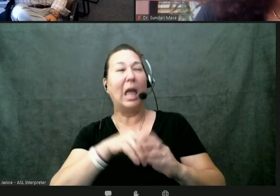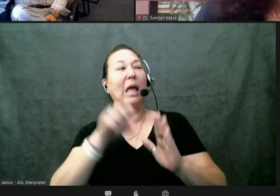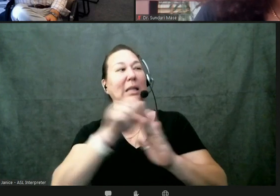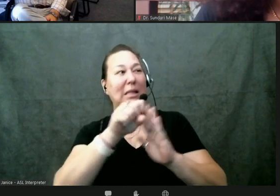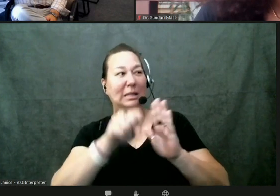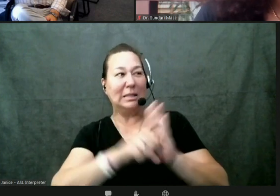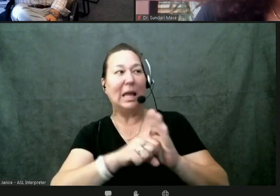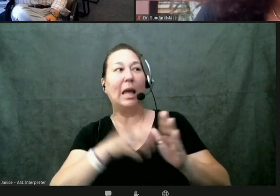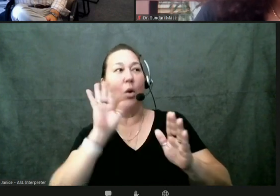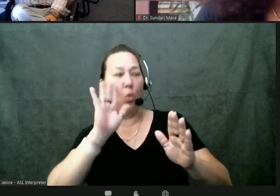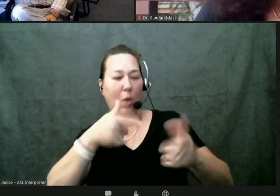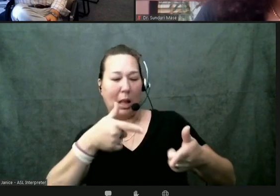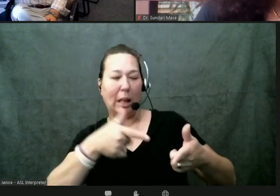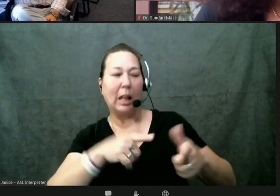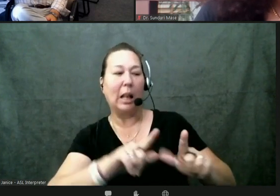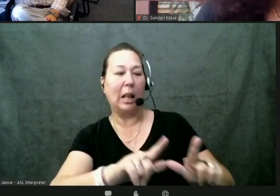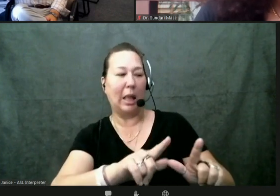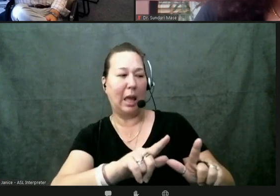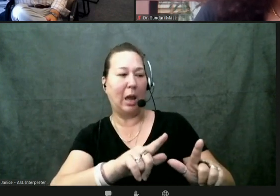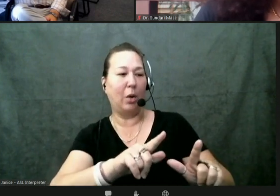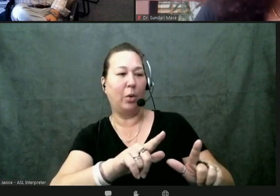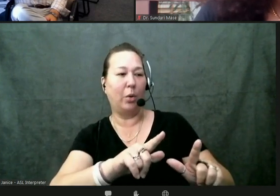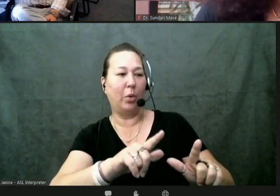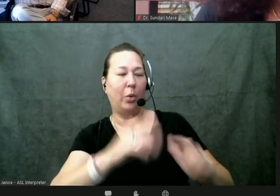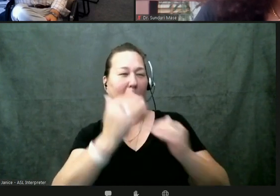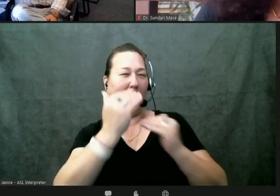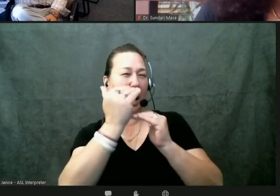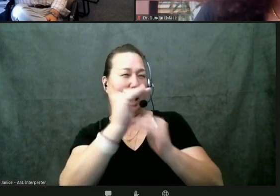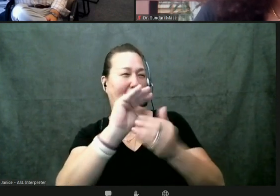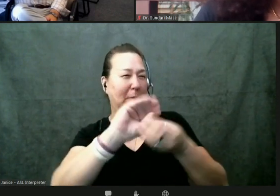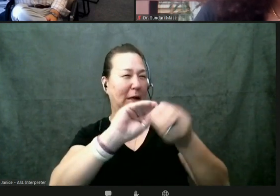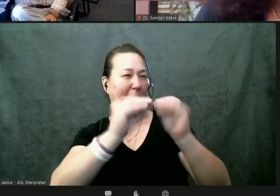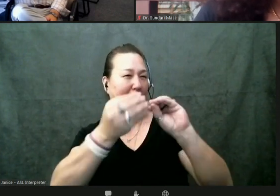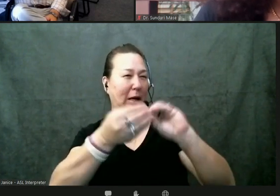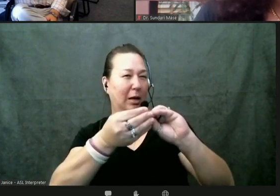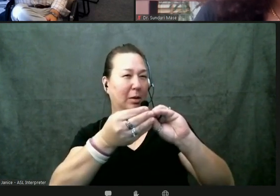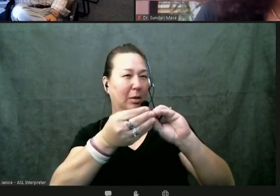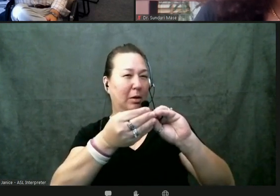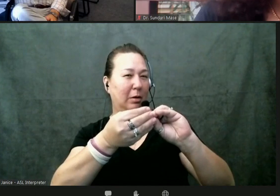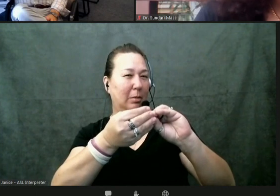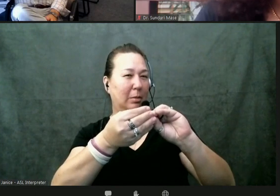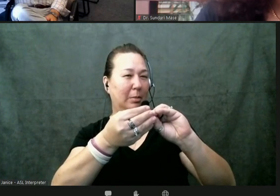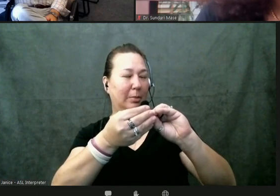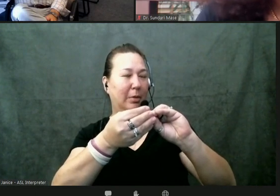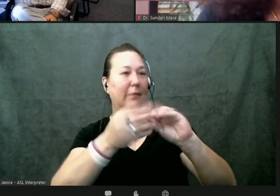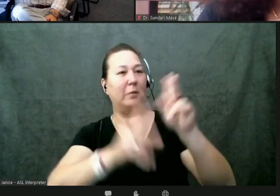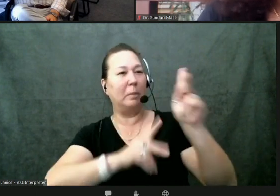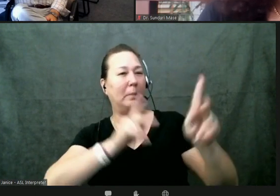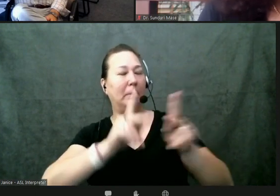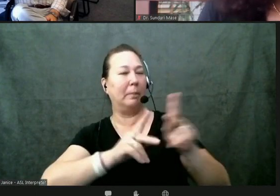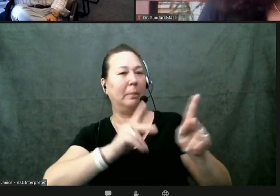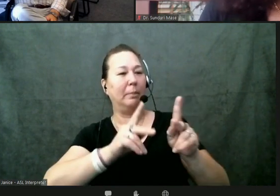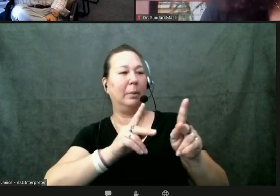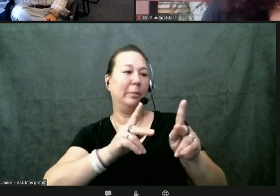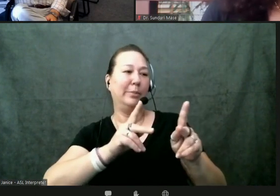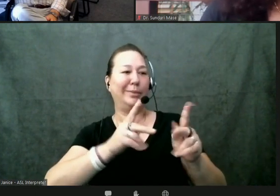allow a limited number of individuals